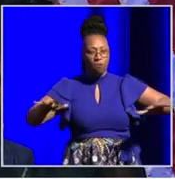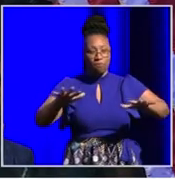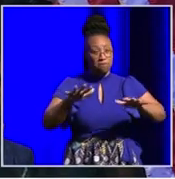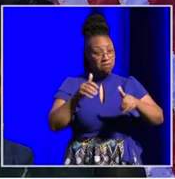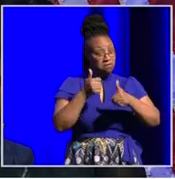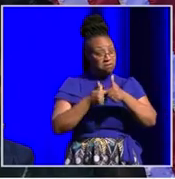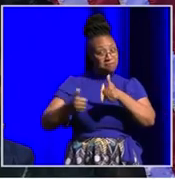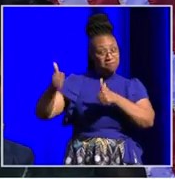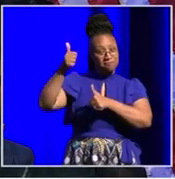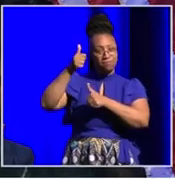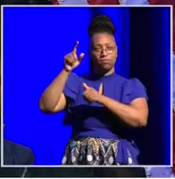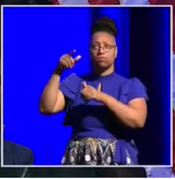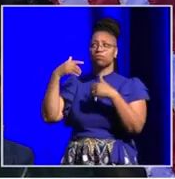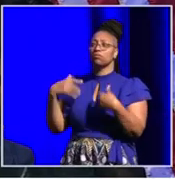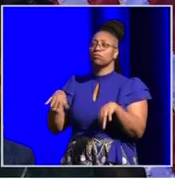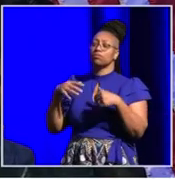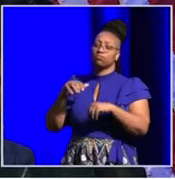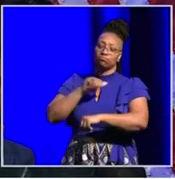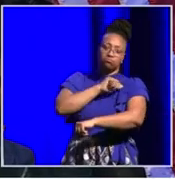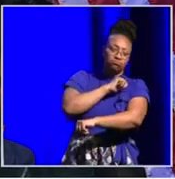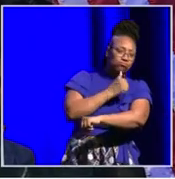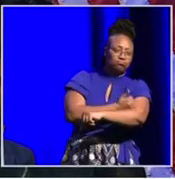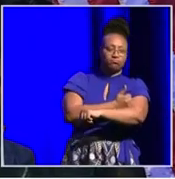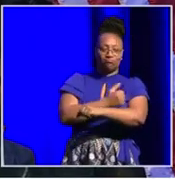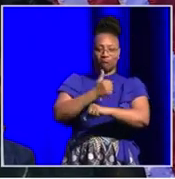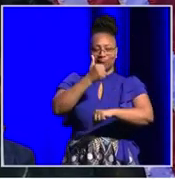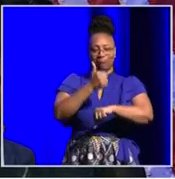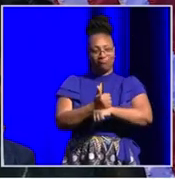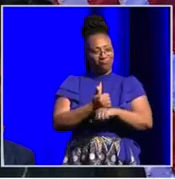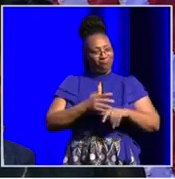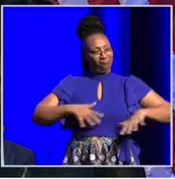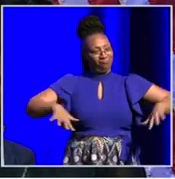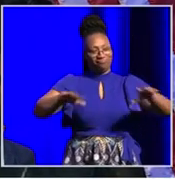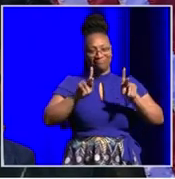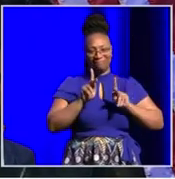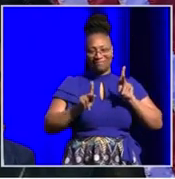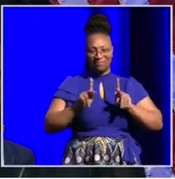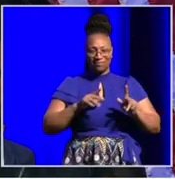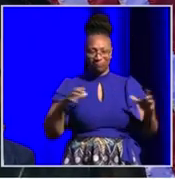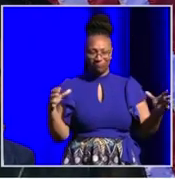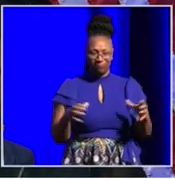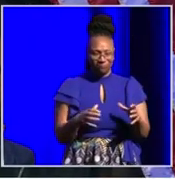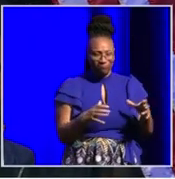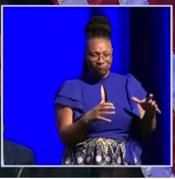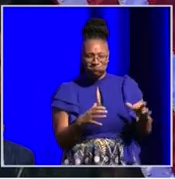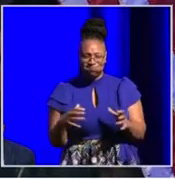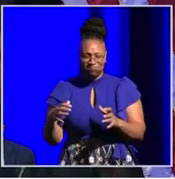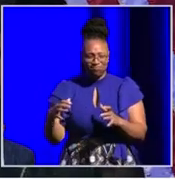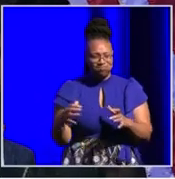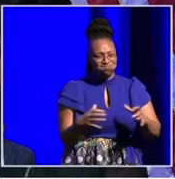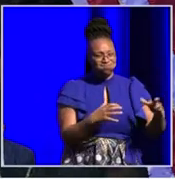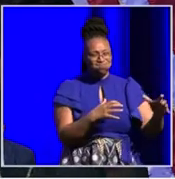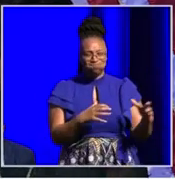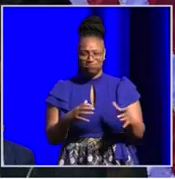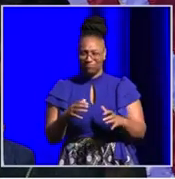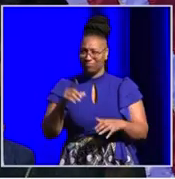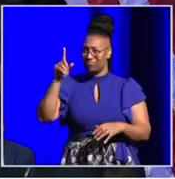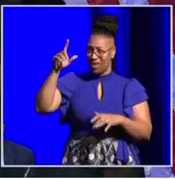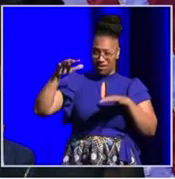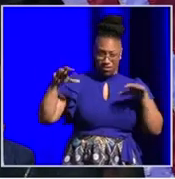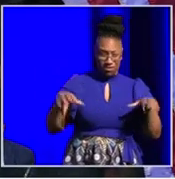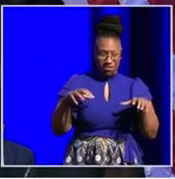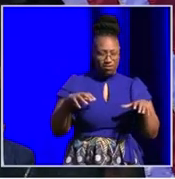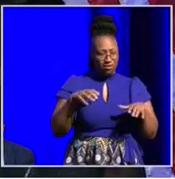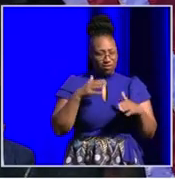you. So today we are gathered, and we thank you for this day that you've made, and we are here at the great